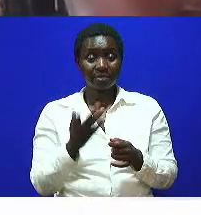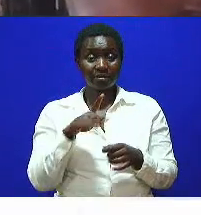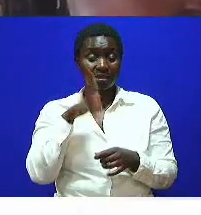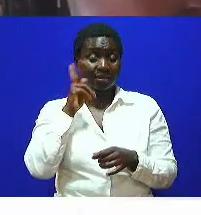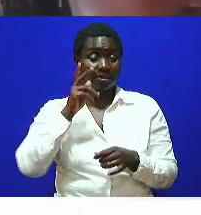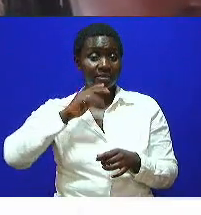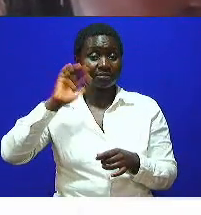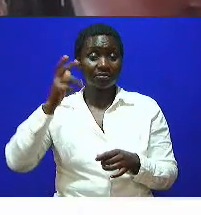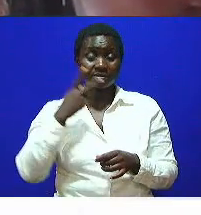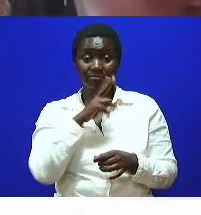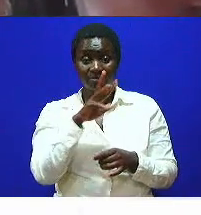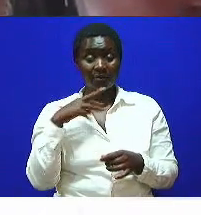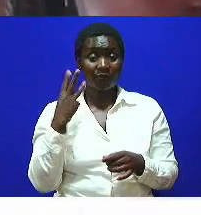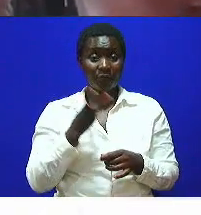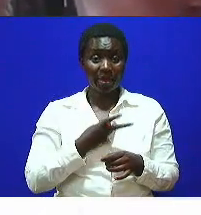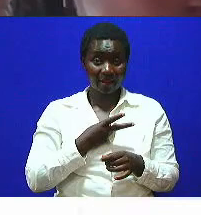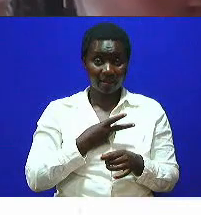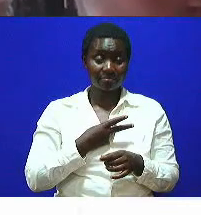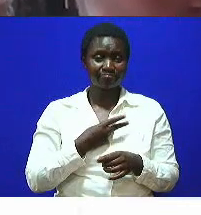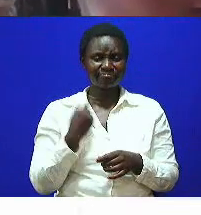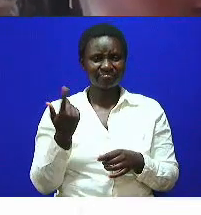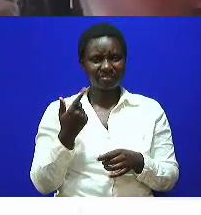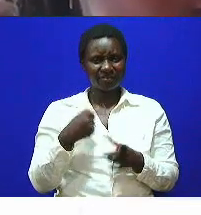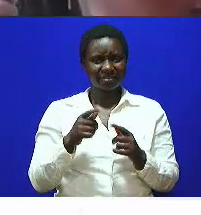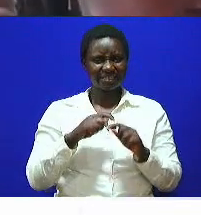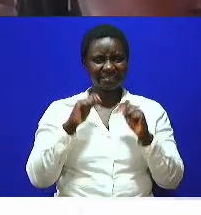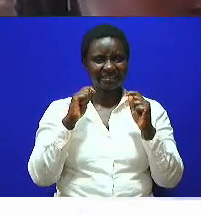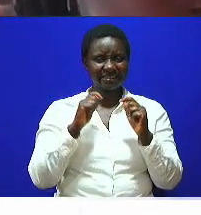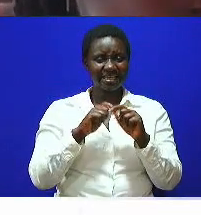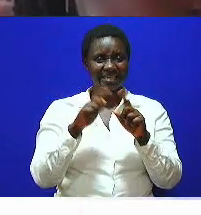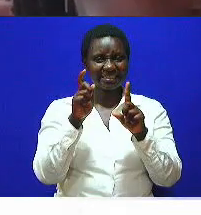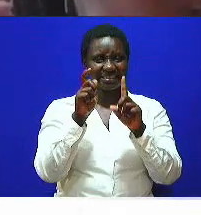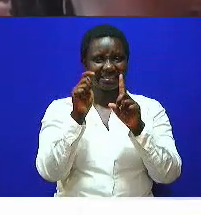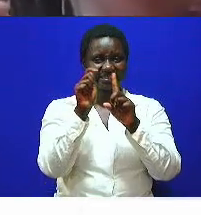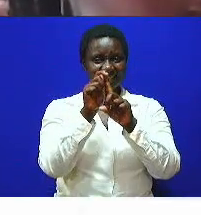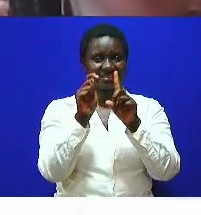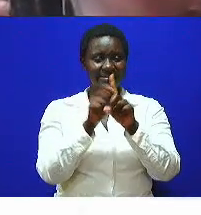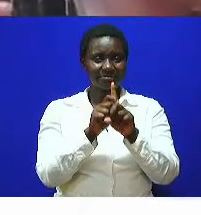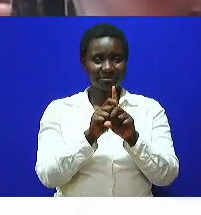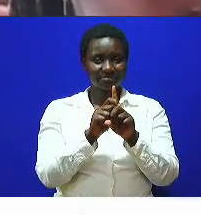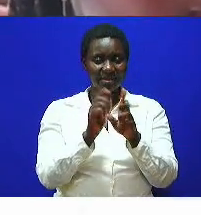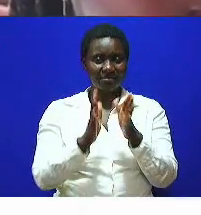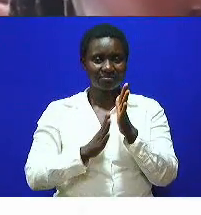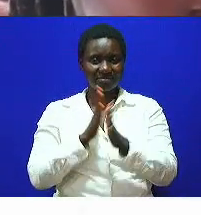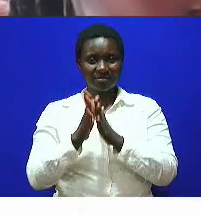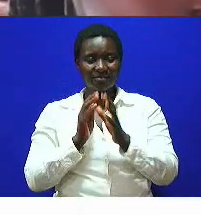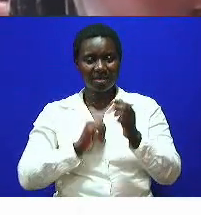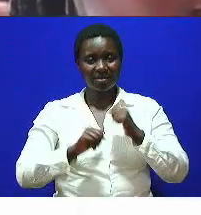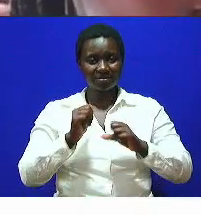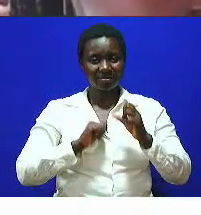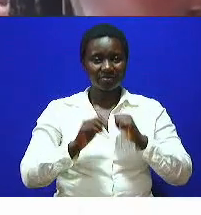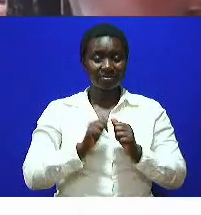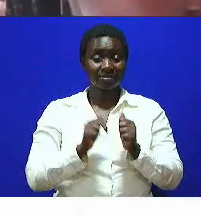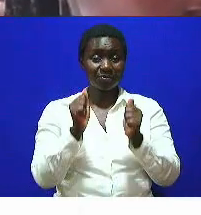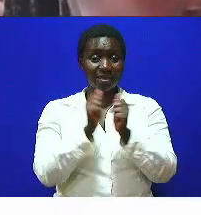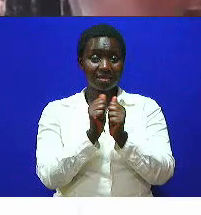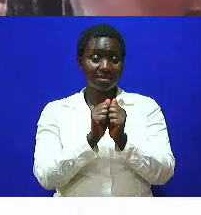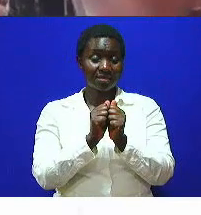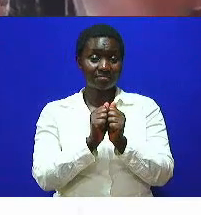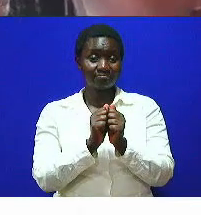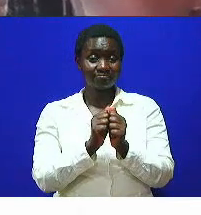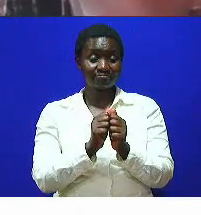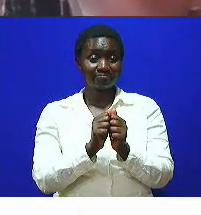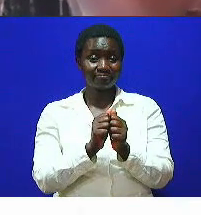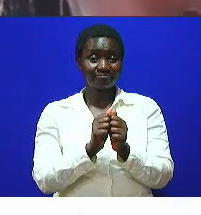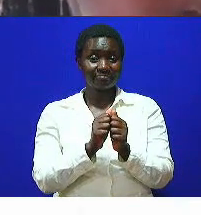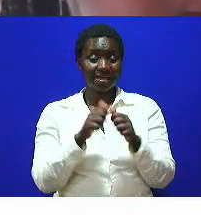County, we are very particular in terms of redesigning our programming and our activity together with the county in terms of addressing